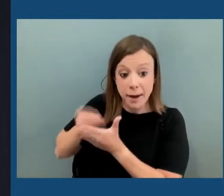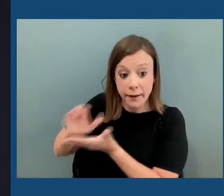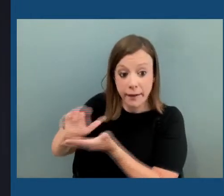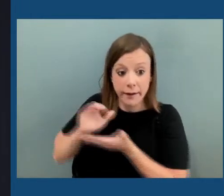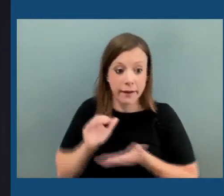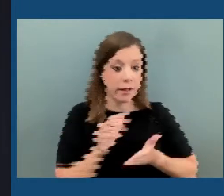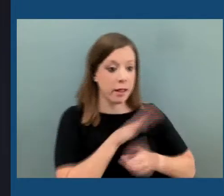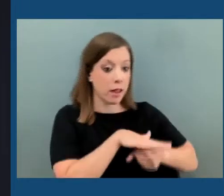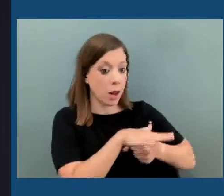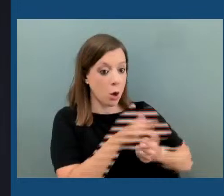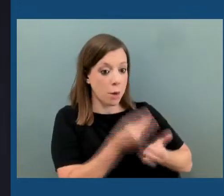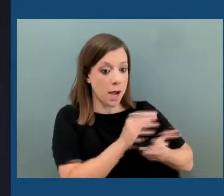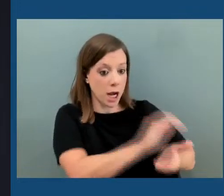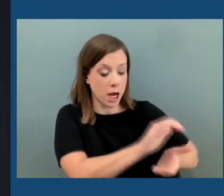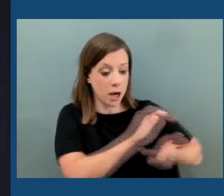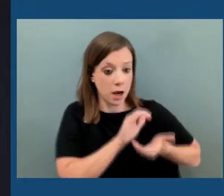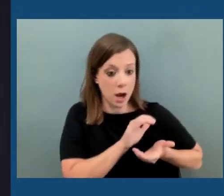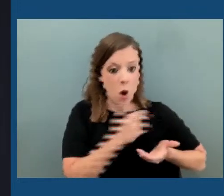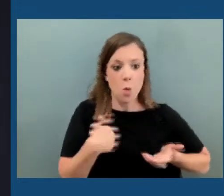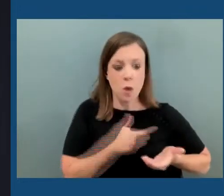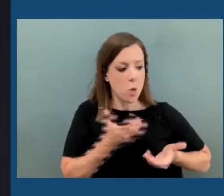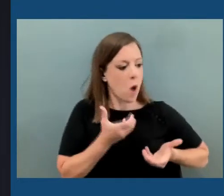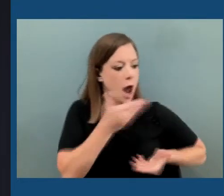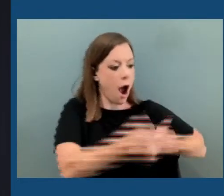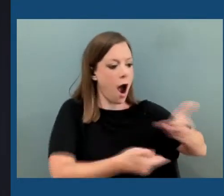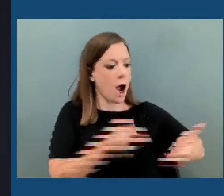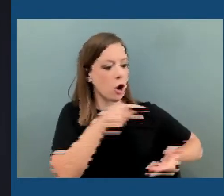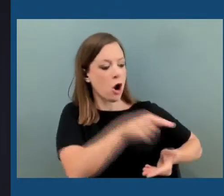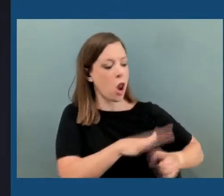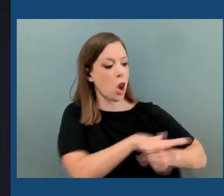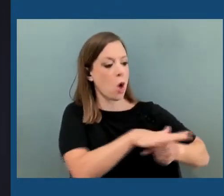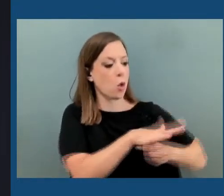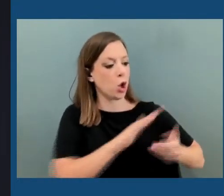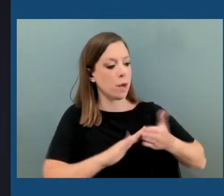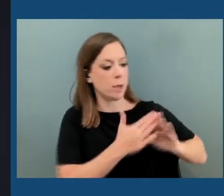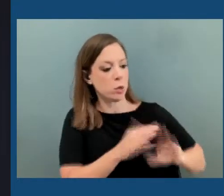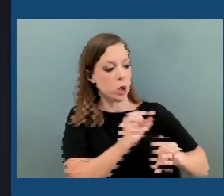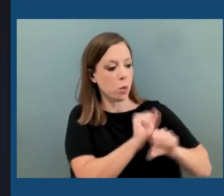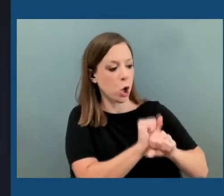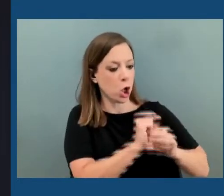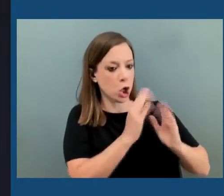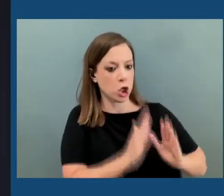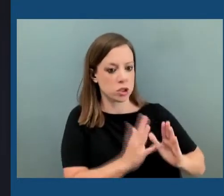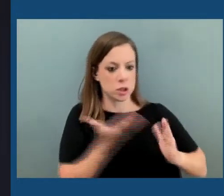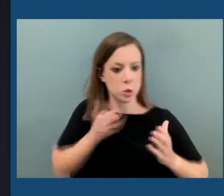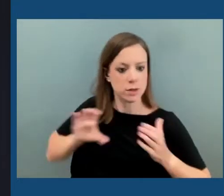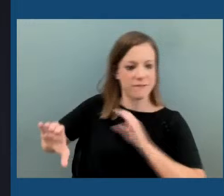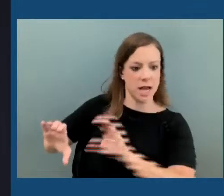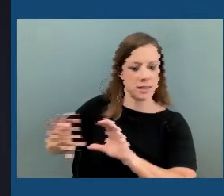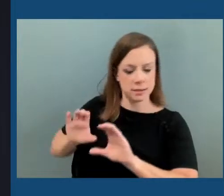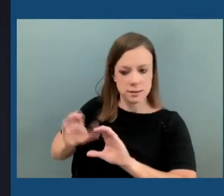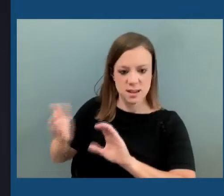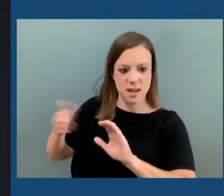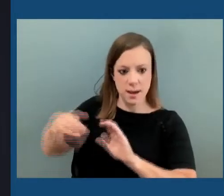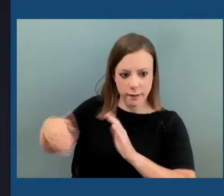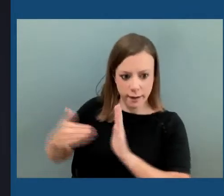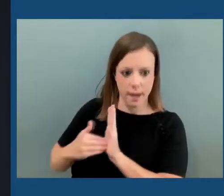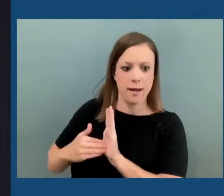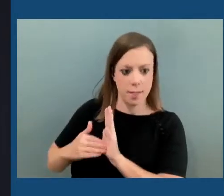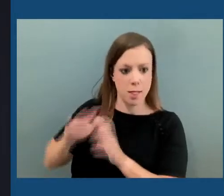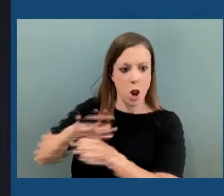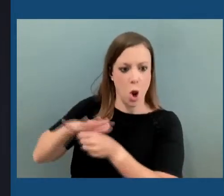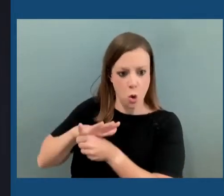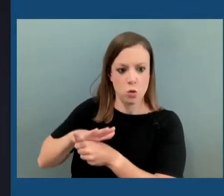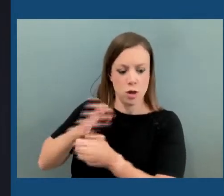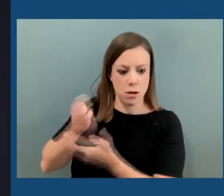always to put local labor to work and reinvest those dollars right back into our local workforce. And I want to thank you, and thank you for working with us on